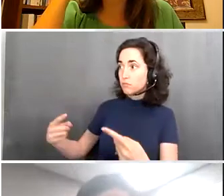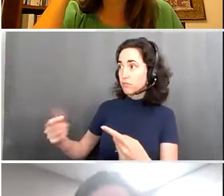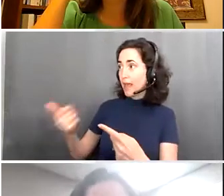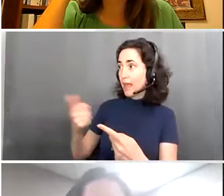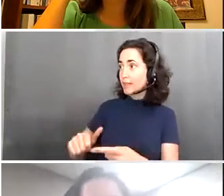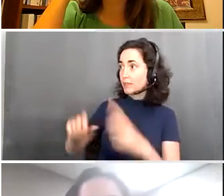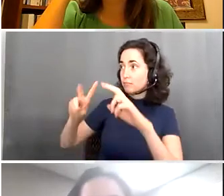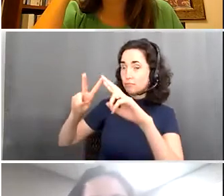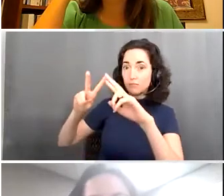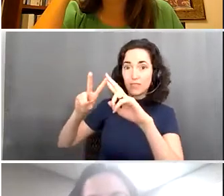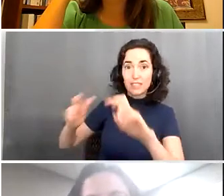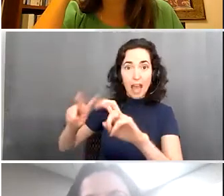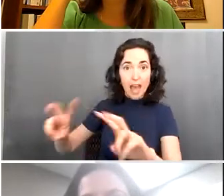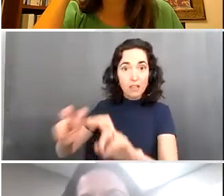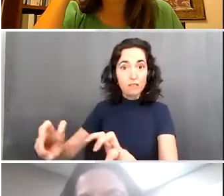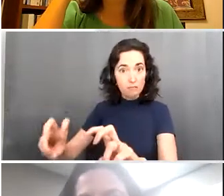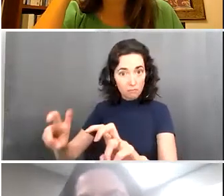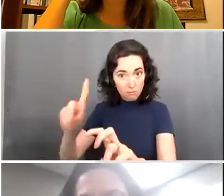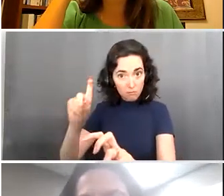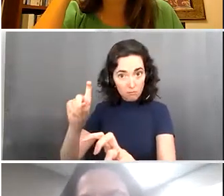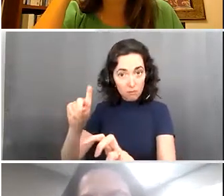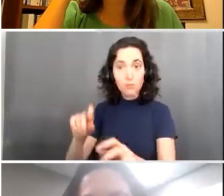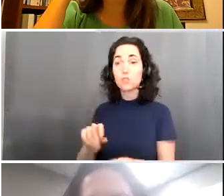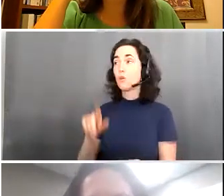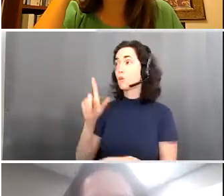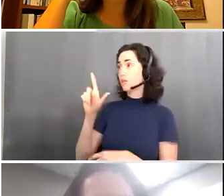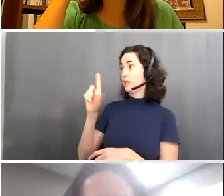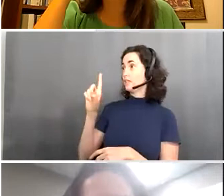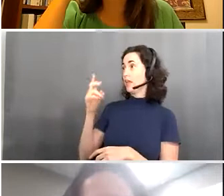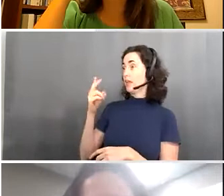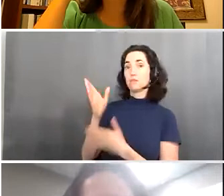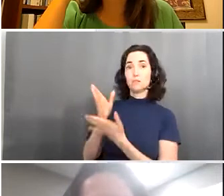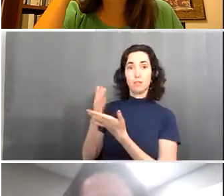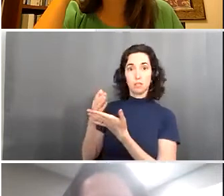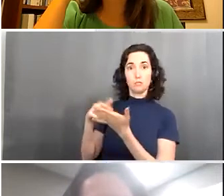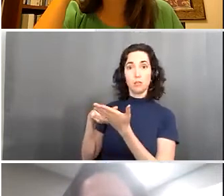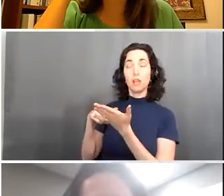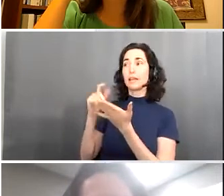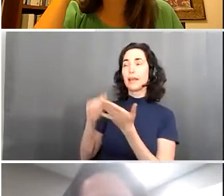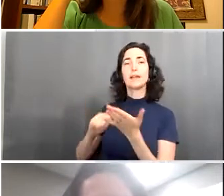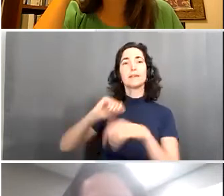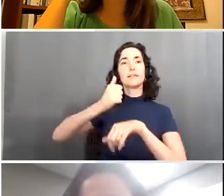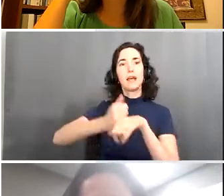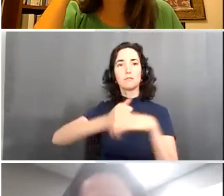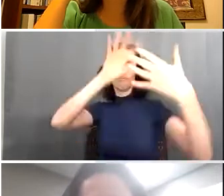put it in the budget that LDH would provide a schedule. You know, we